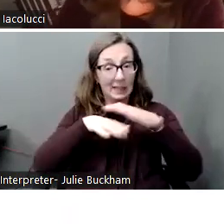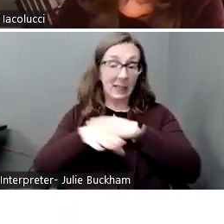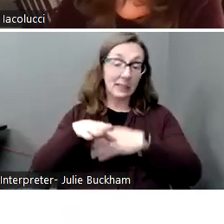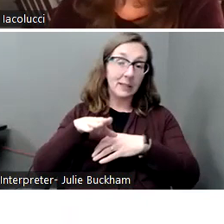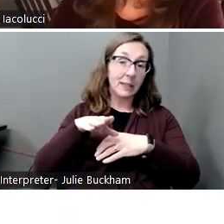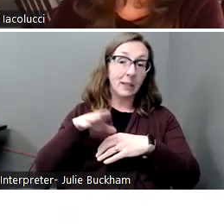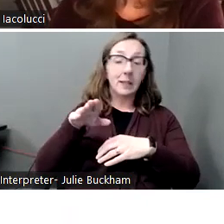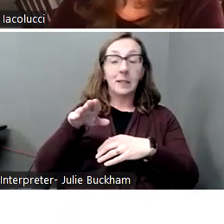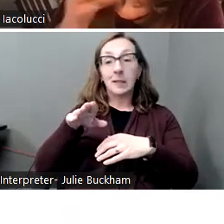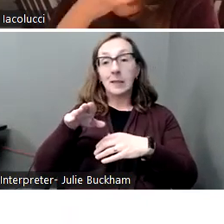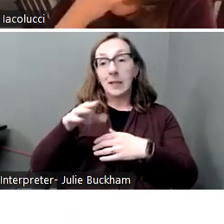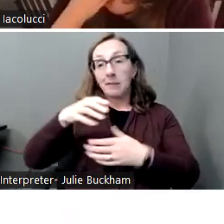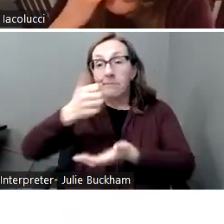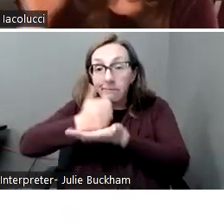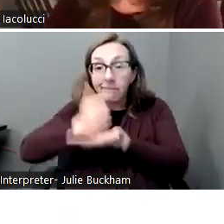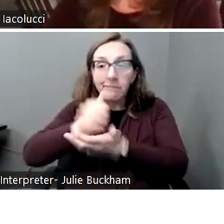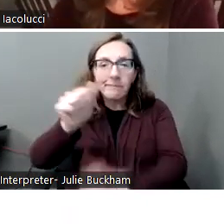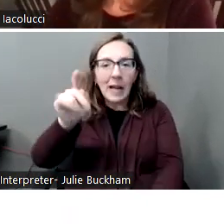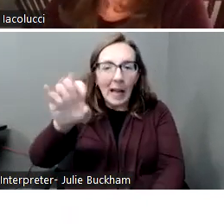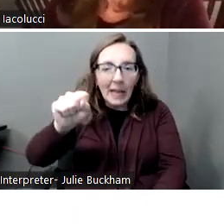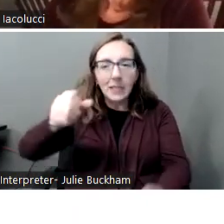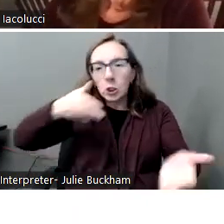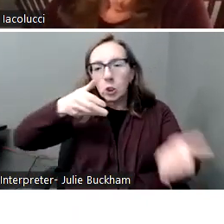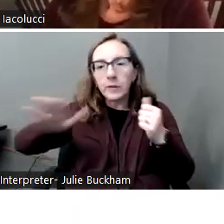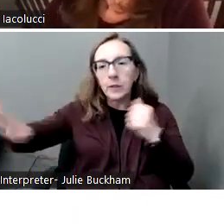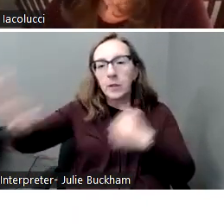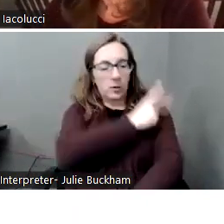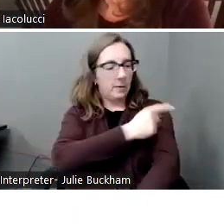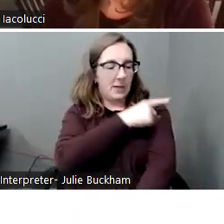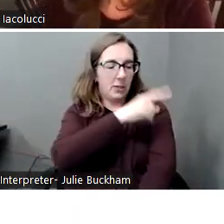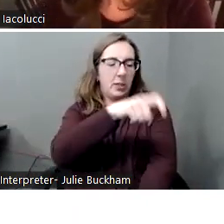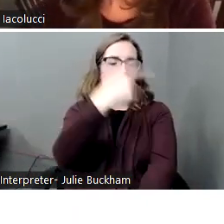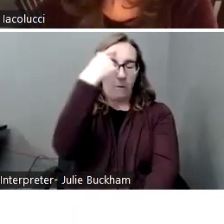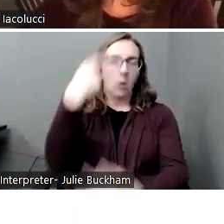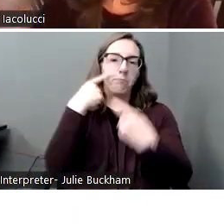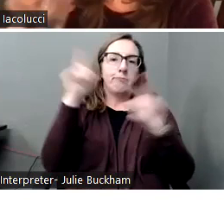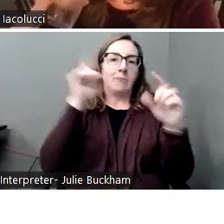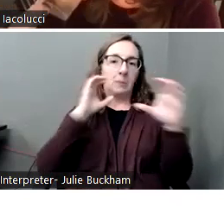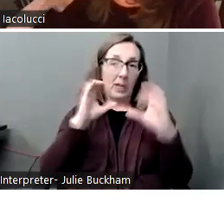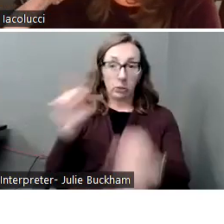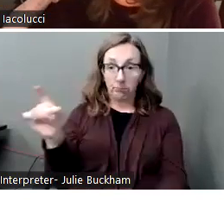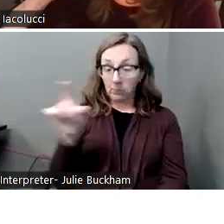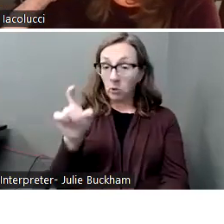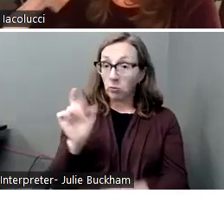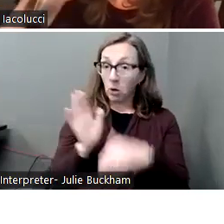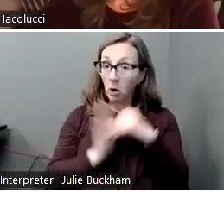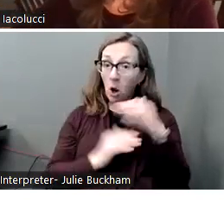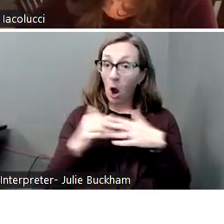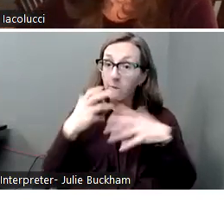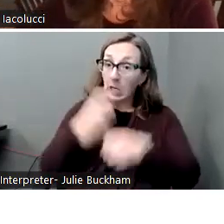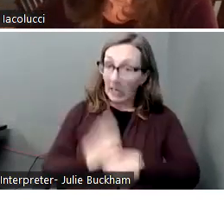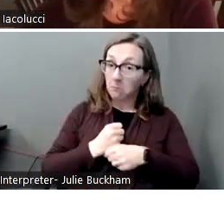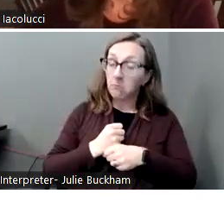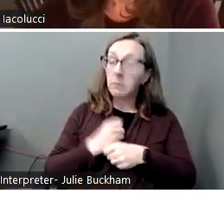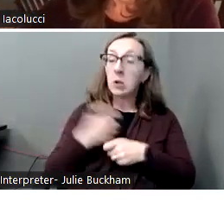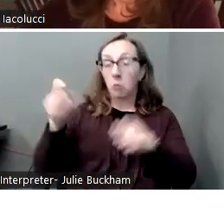patients need in order to communicate effectively? Are you confident that you can access the